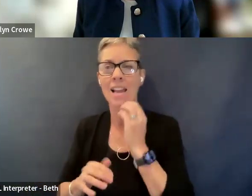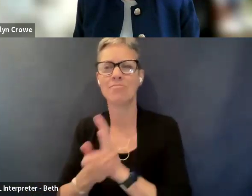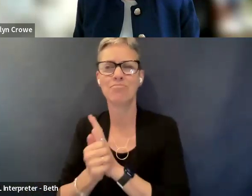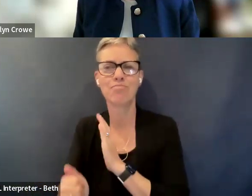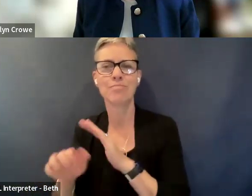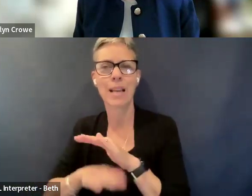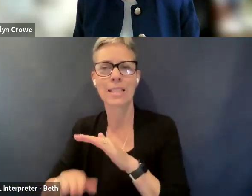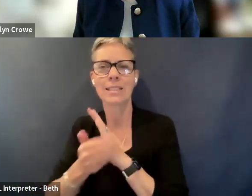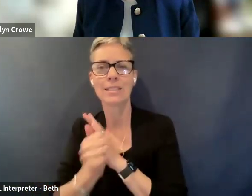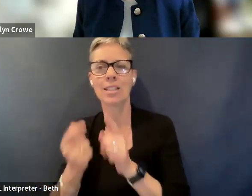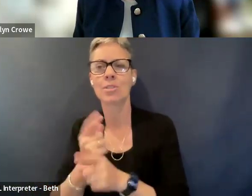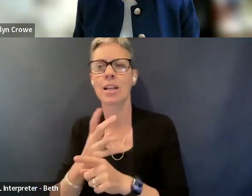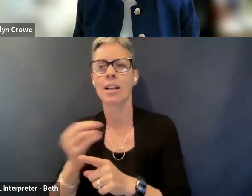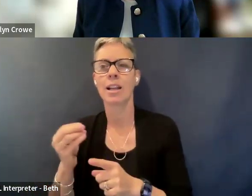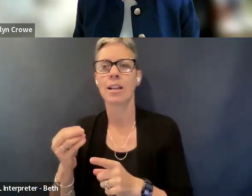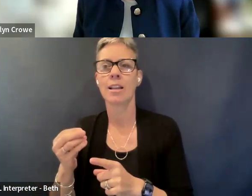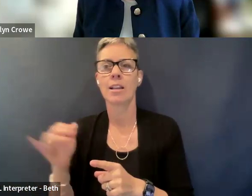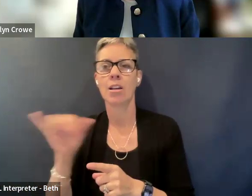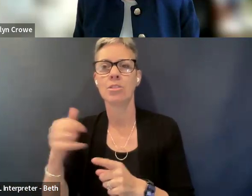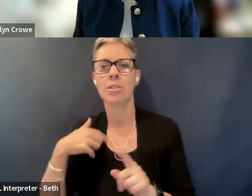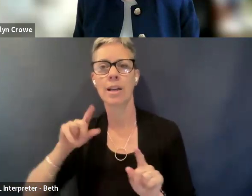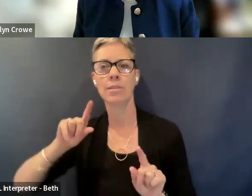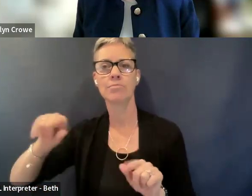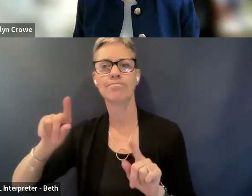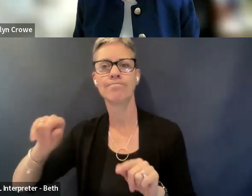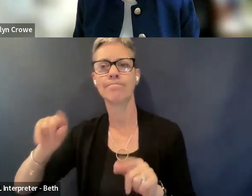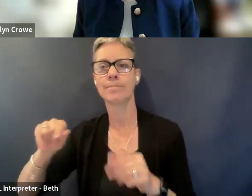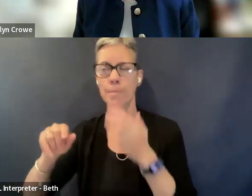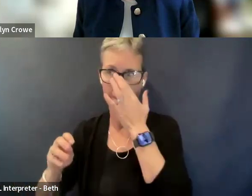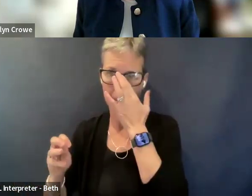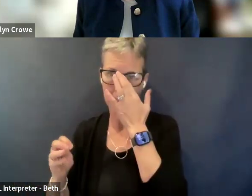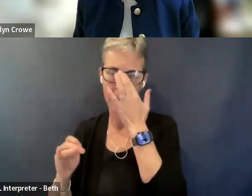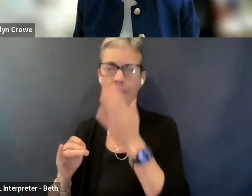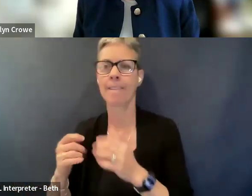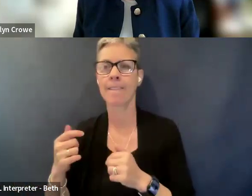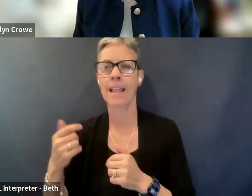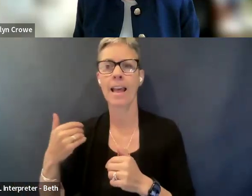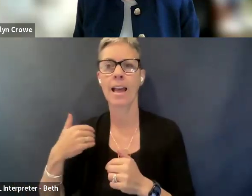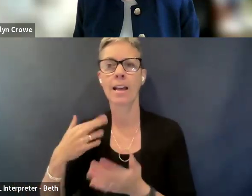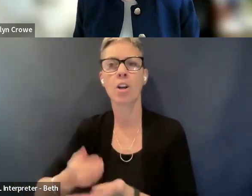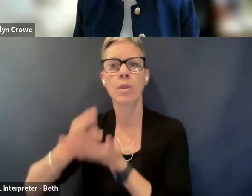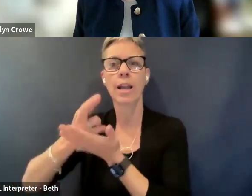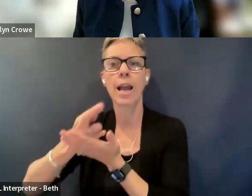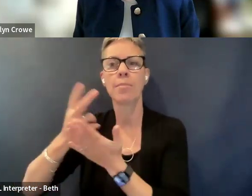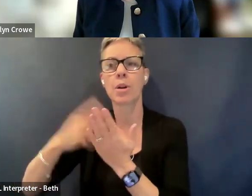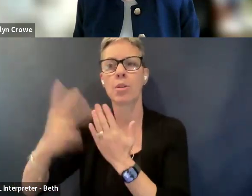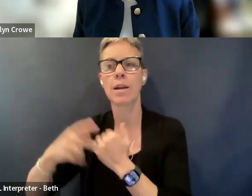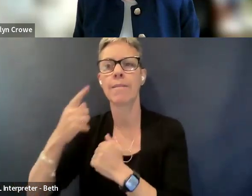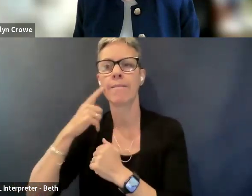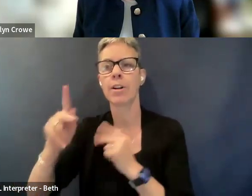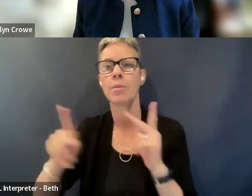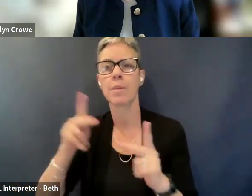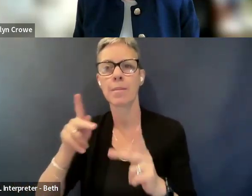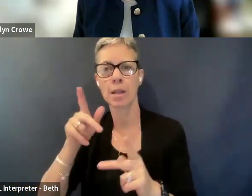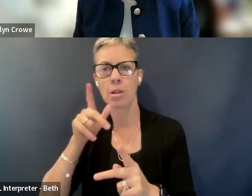I had those, and I was also going to like I had program for habilitation program for people with